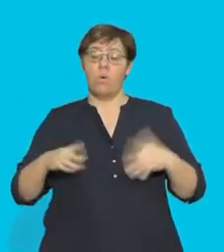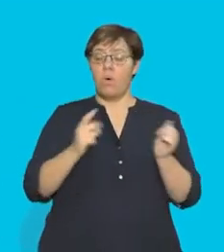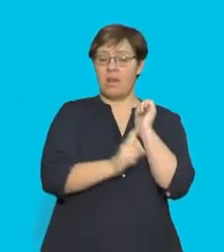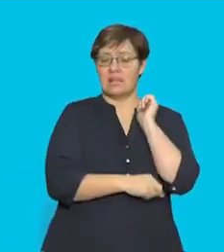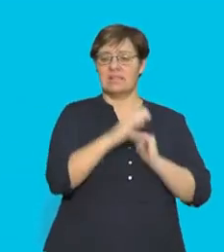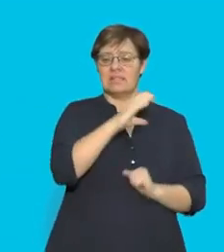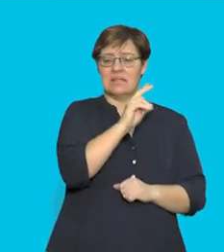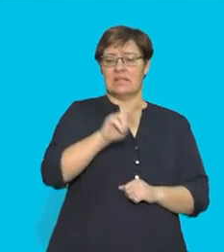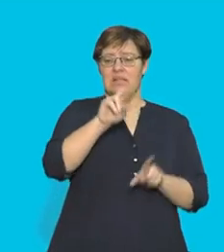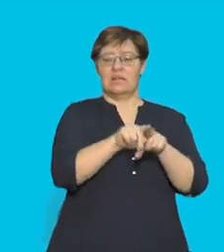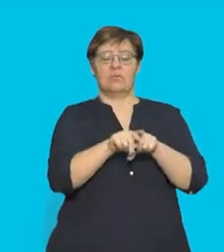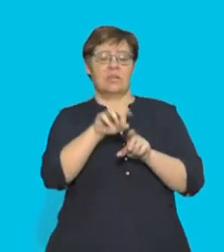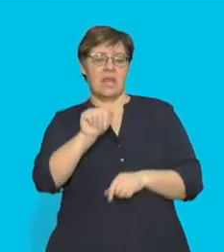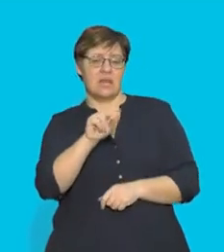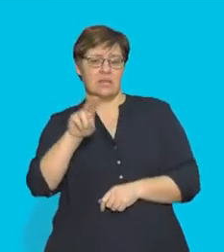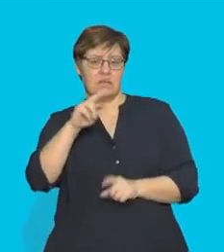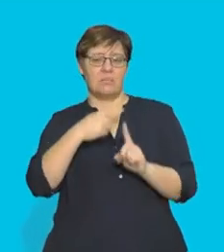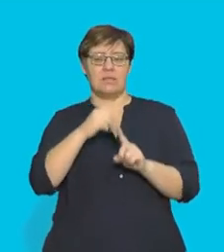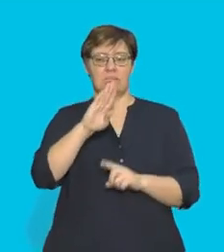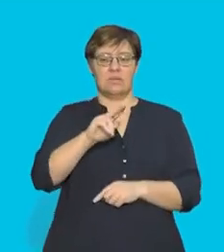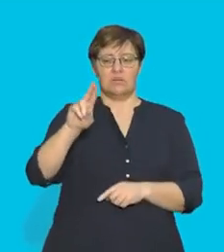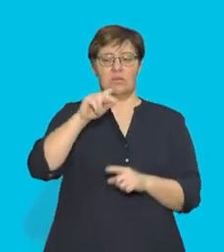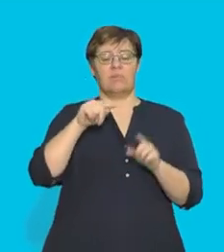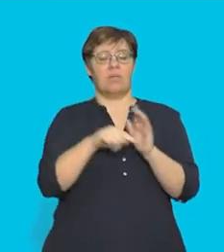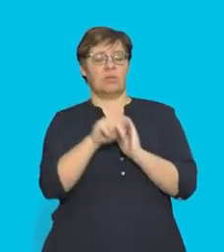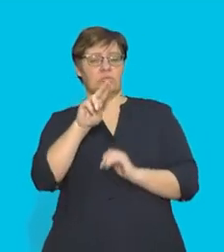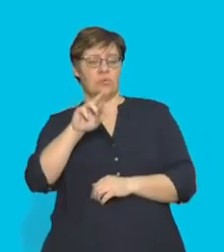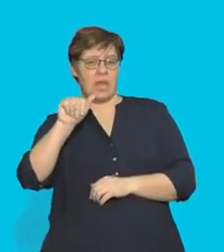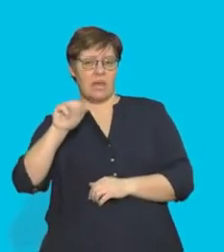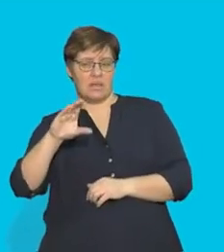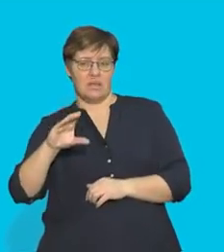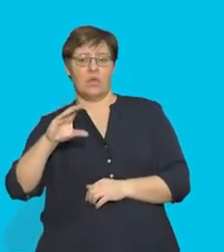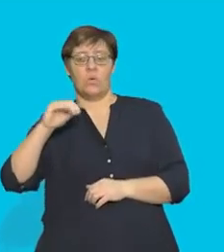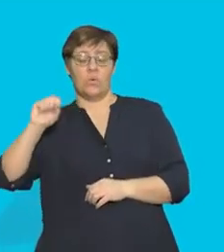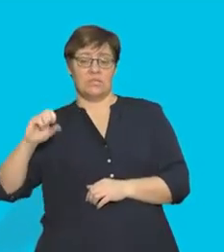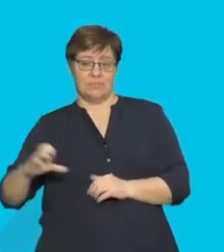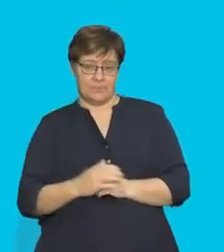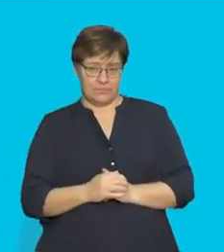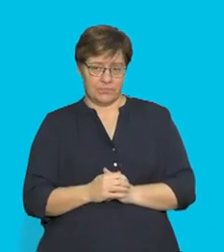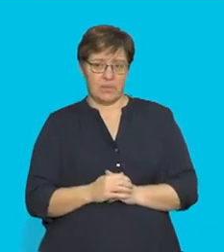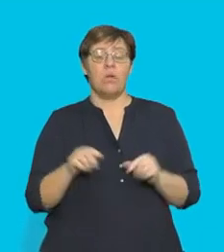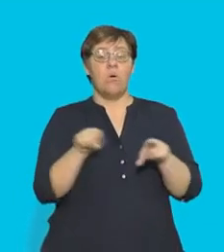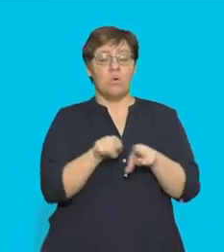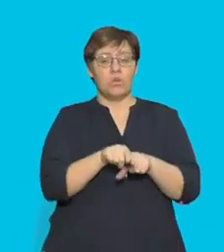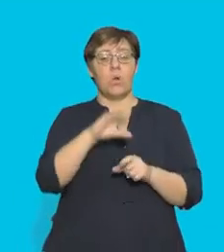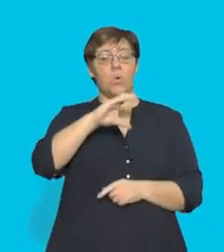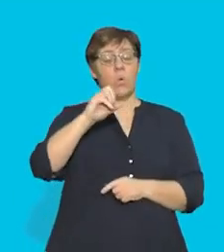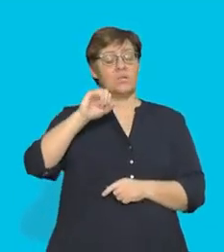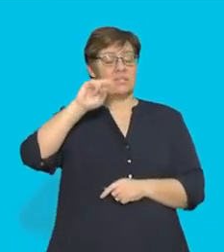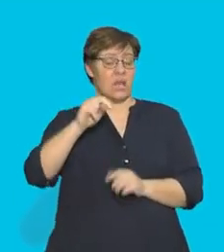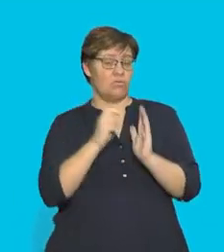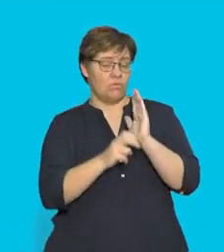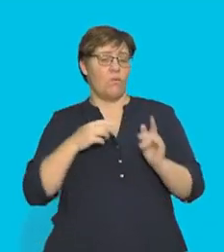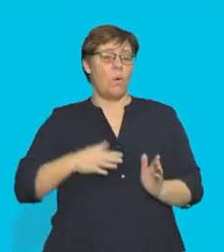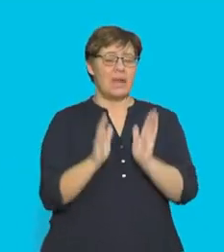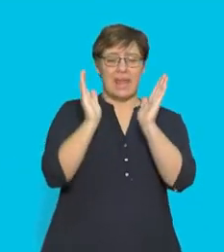squared is equal to A squared plus B squared minus 2AB cos C. Okay, and remember, we can also use the cosine rule when we want